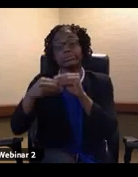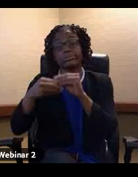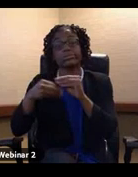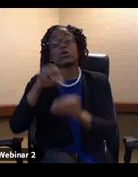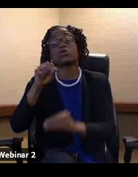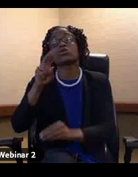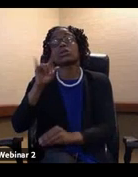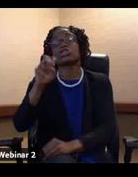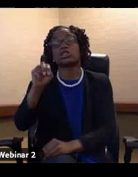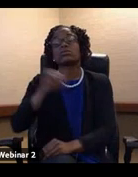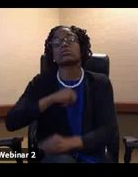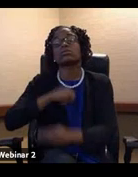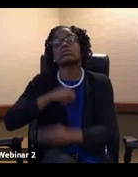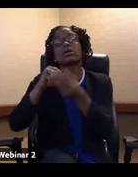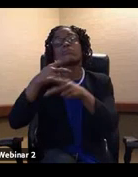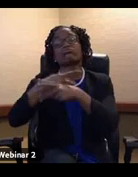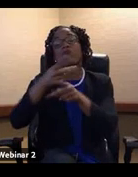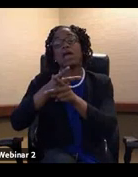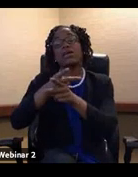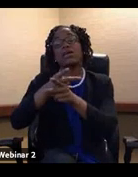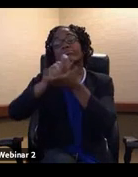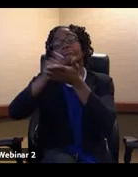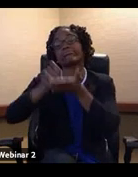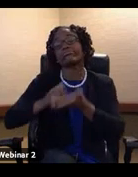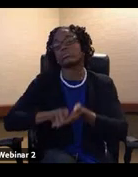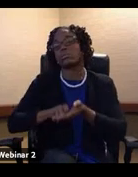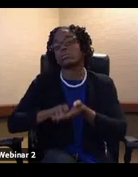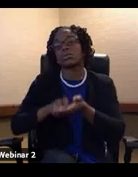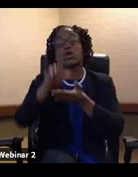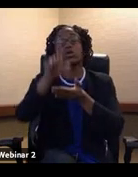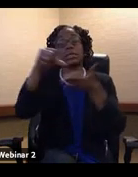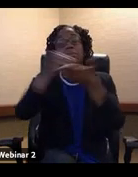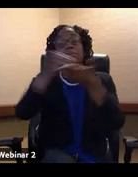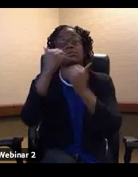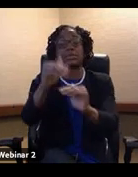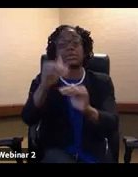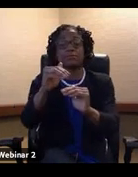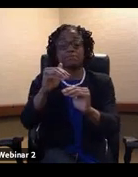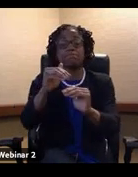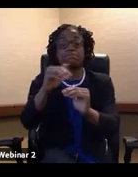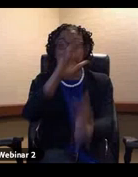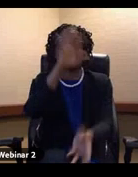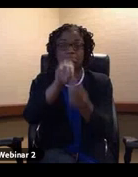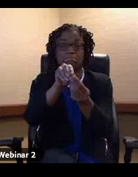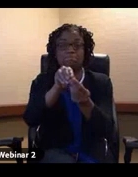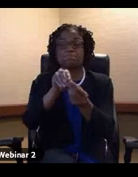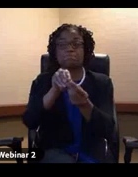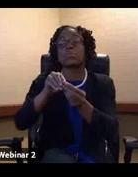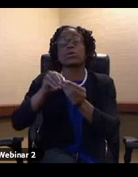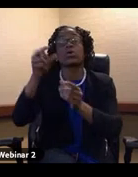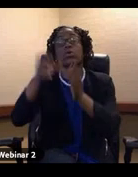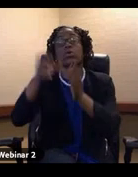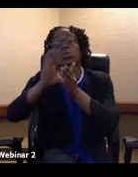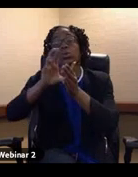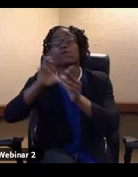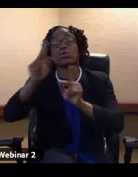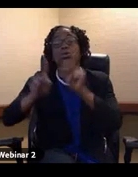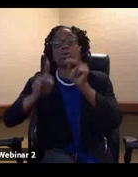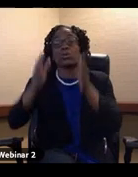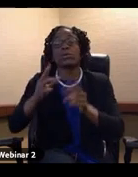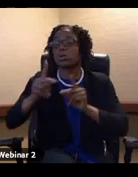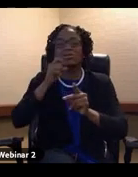the solicitation, the project narrative document must be no more than 20 pages in total. Grant reviewers will not read anything